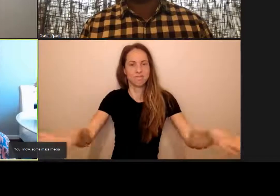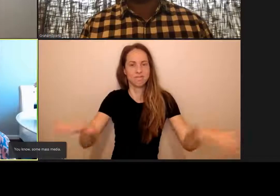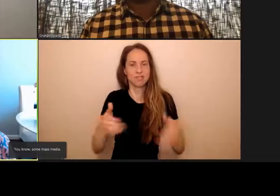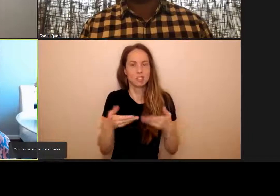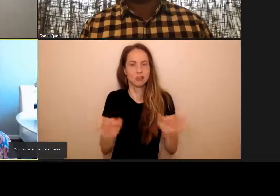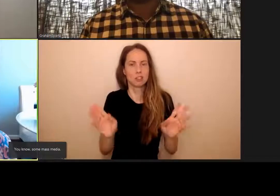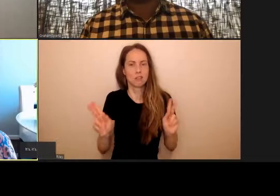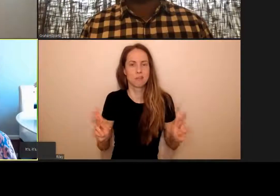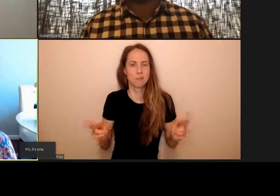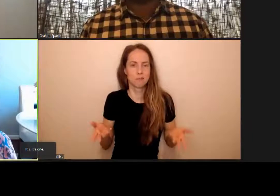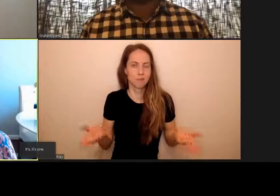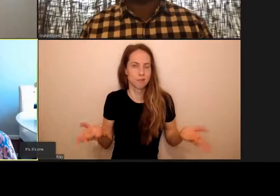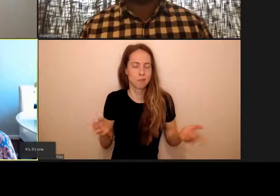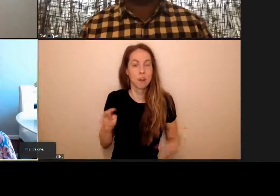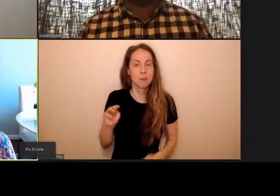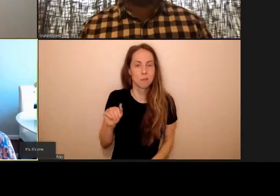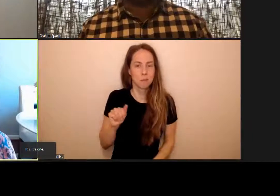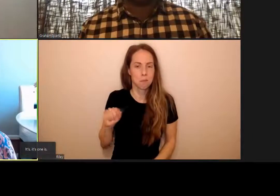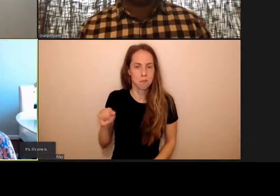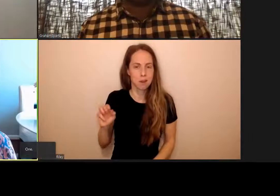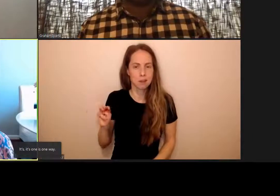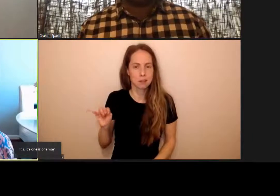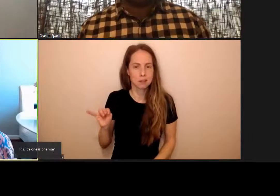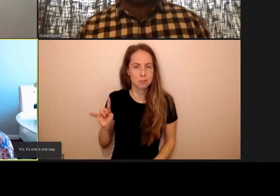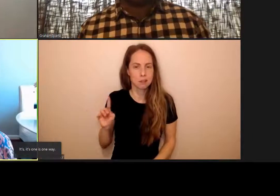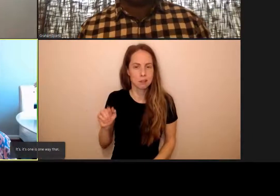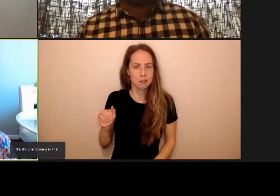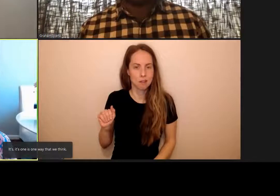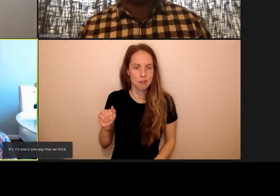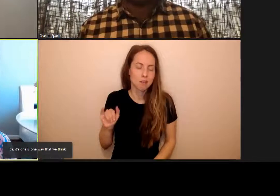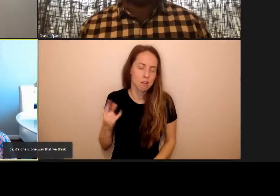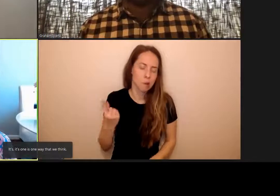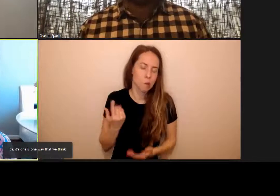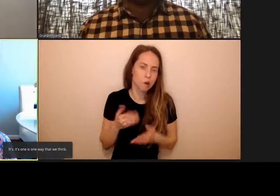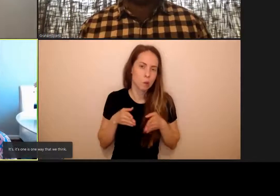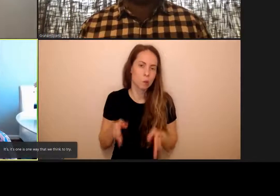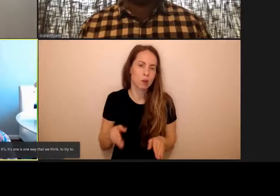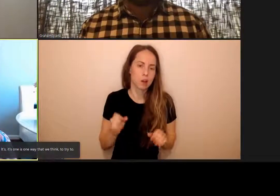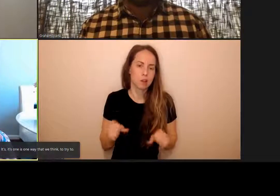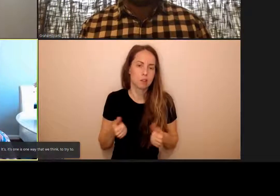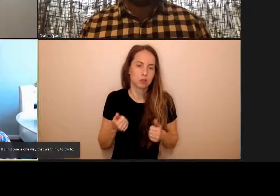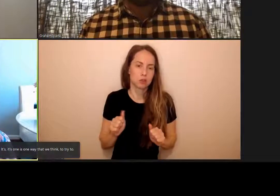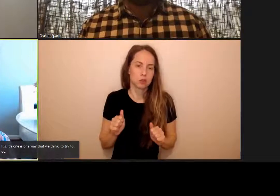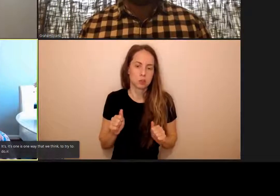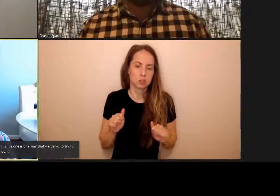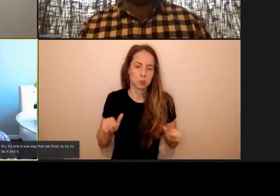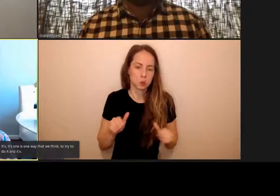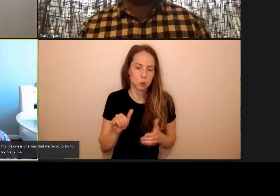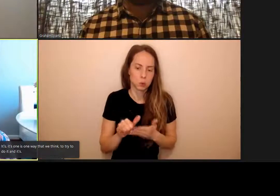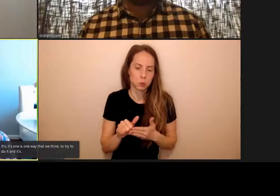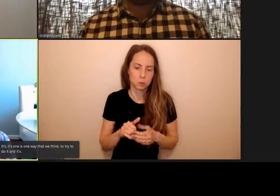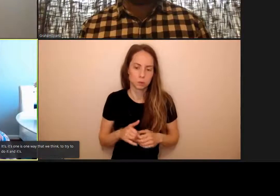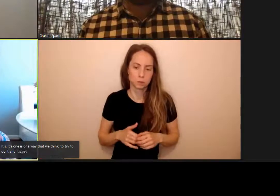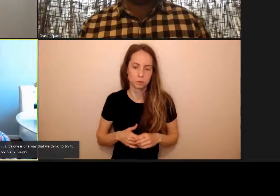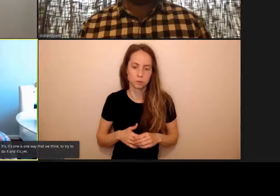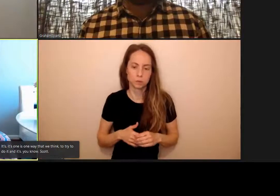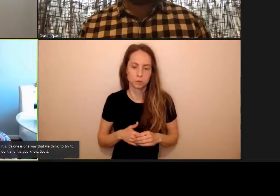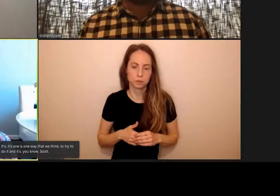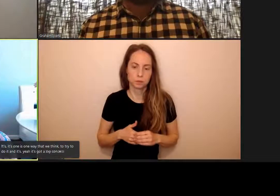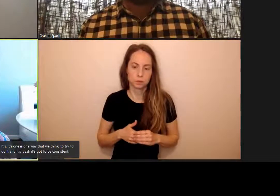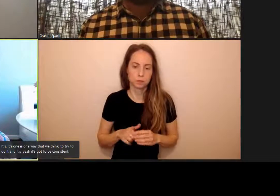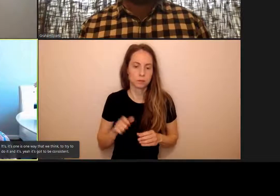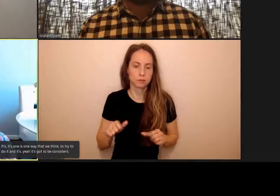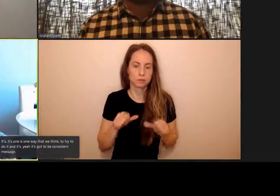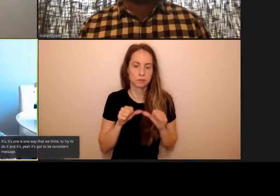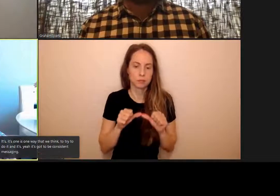is one way that we think of to try to do it. And it's got to be